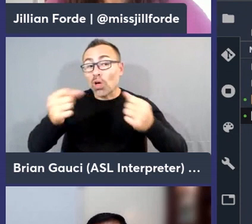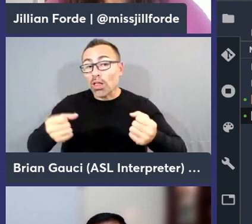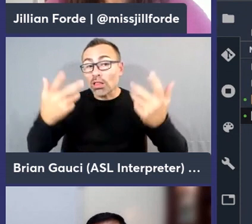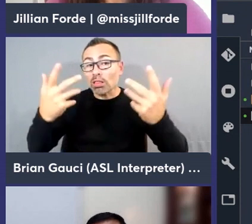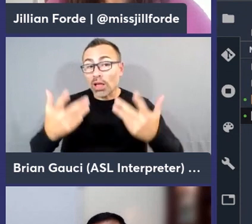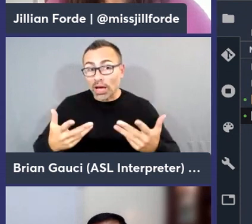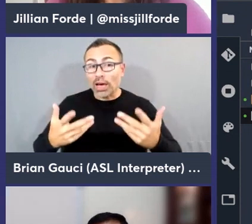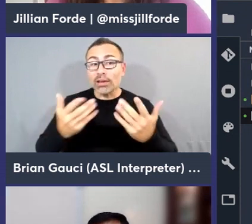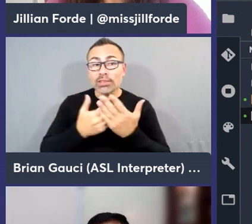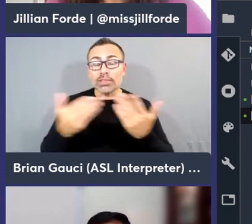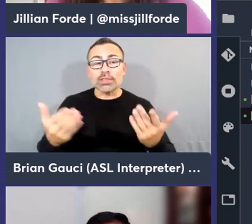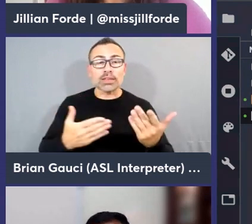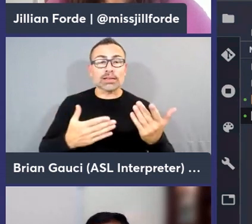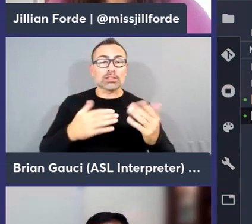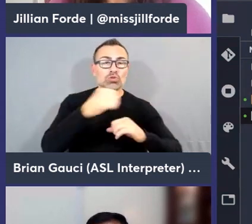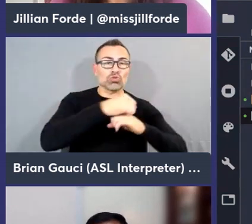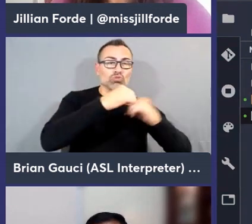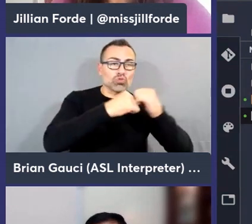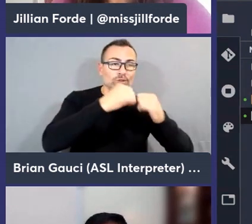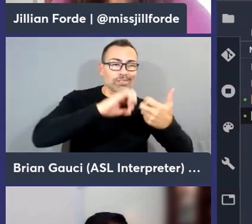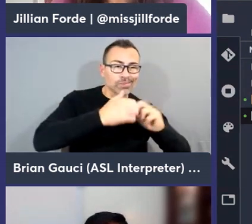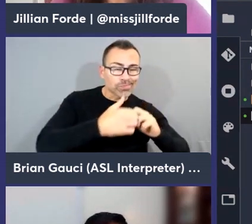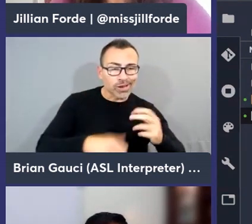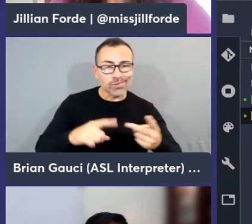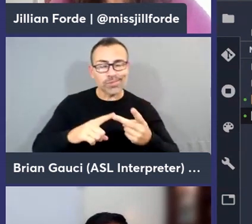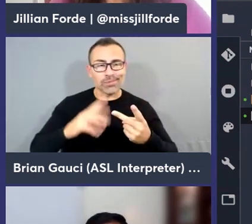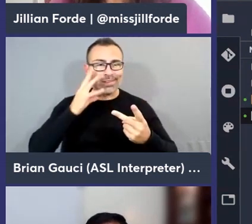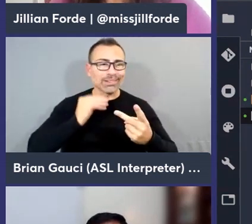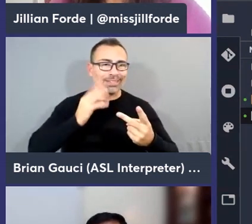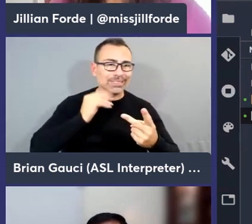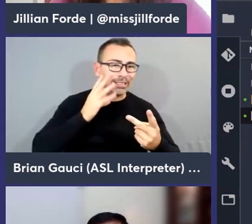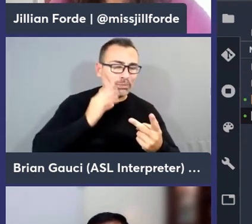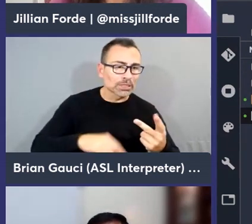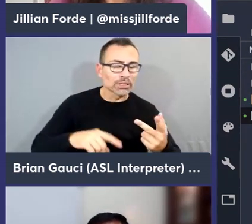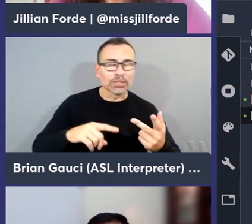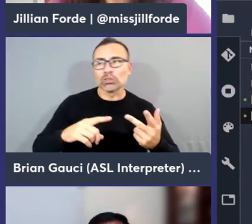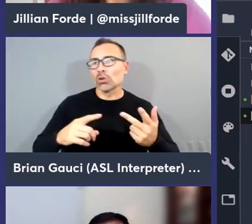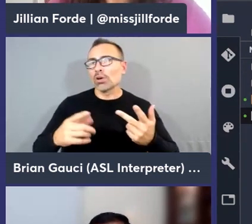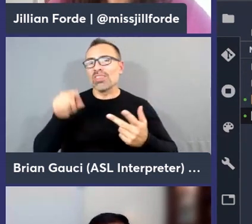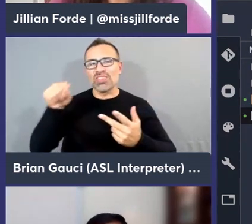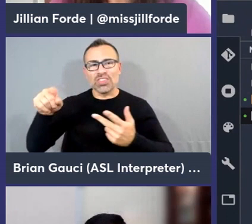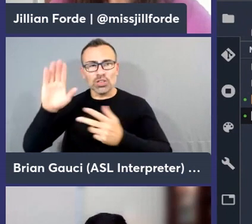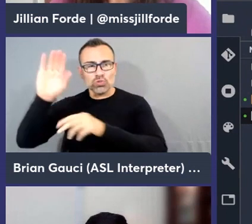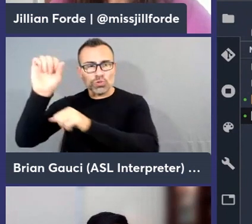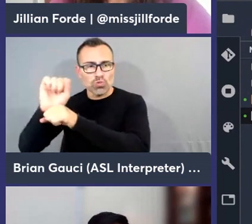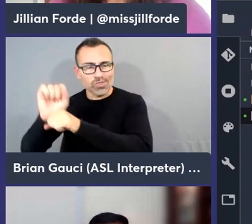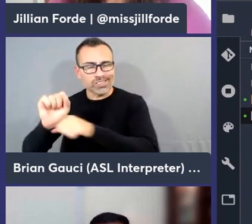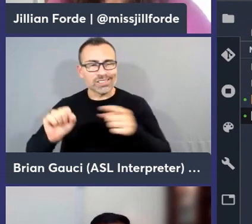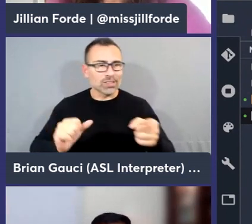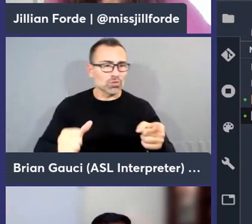You need a lot of experience to understand what will work and what will give you the optimal model.